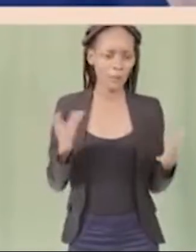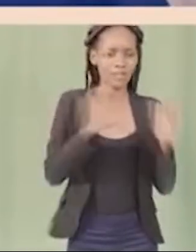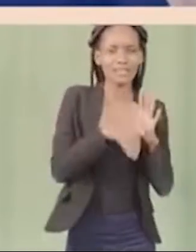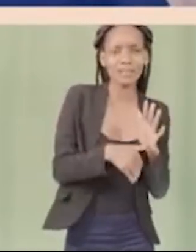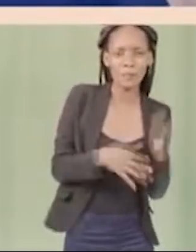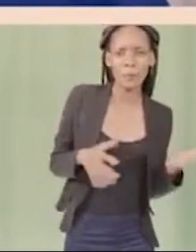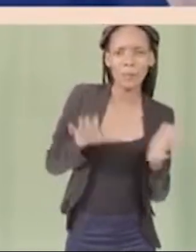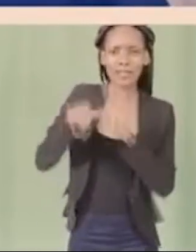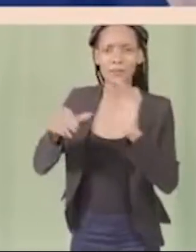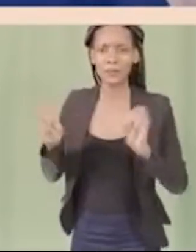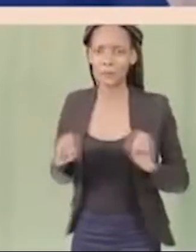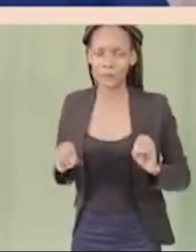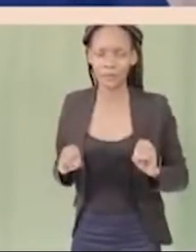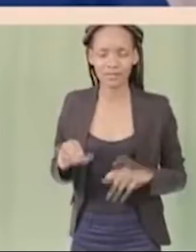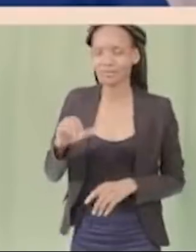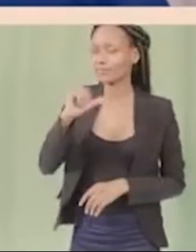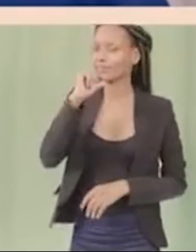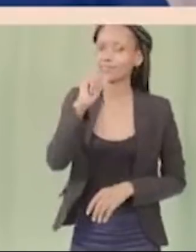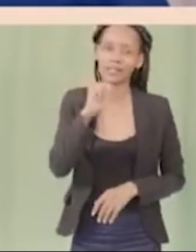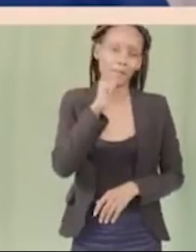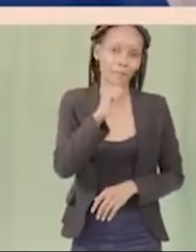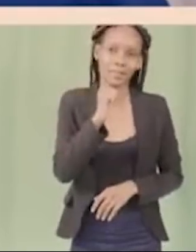a person with disabilities.